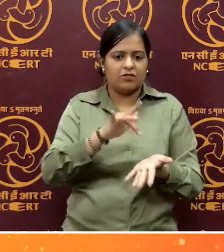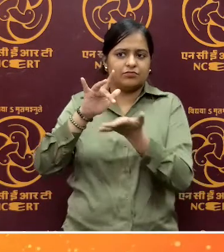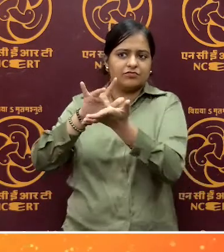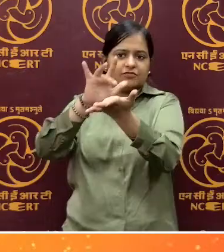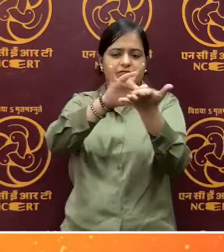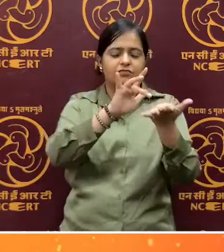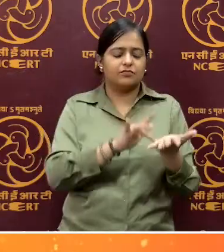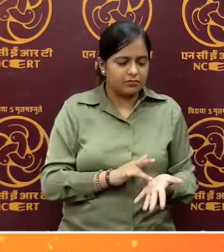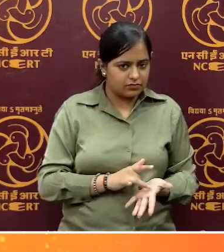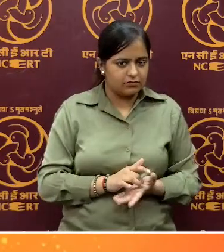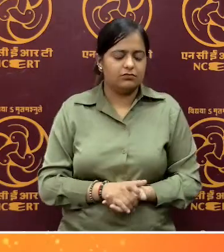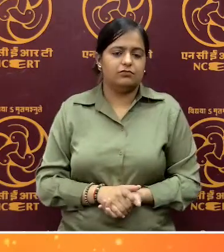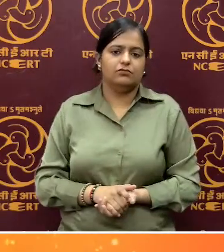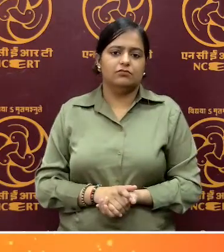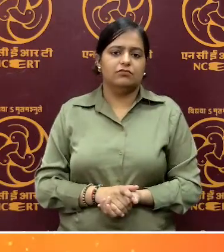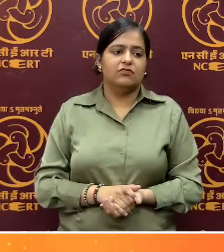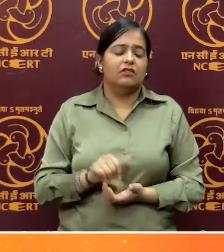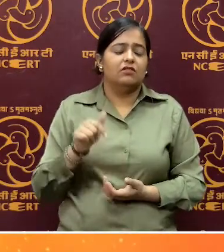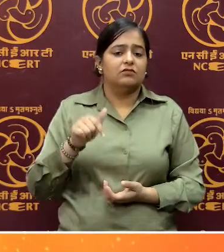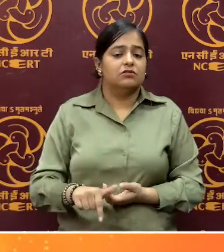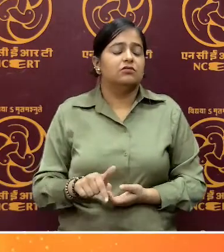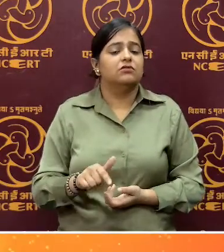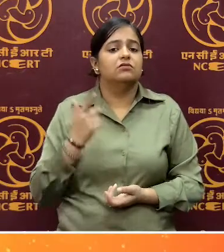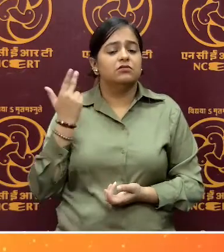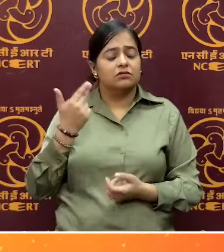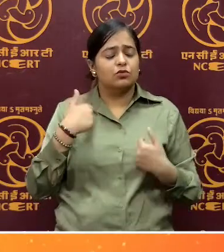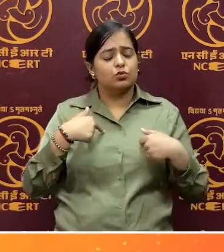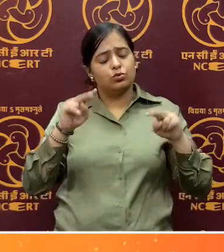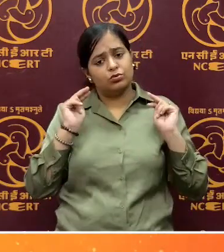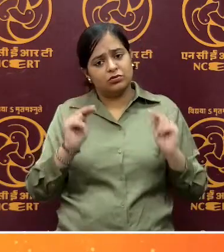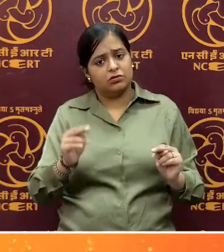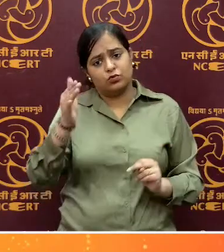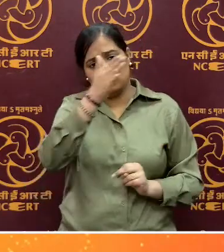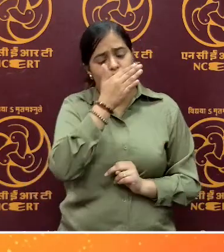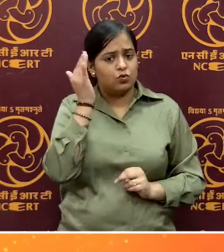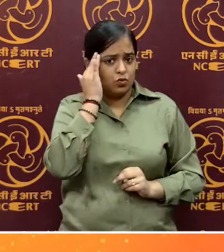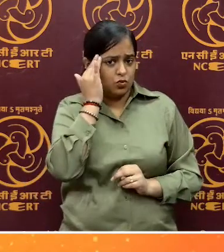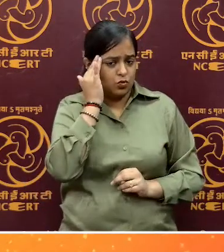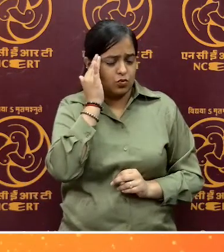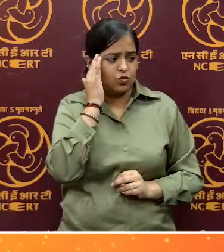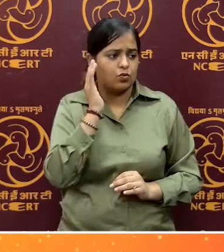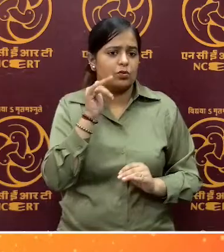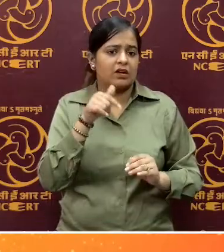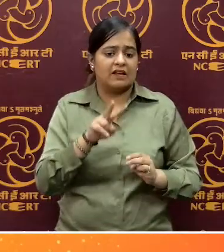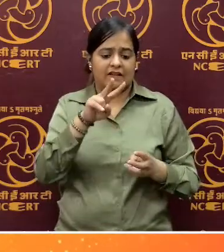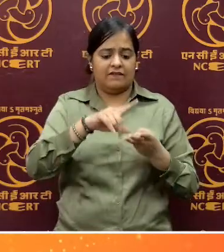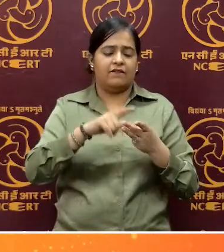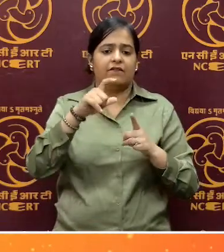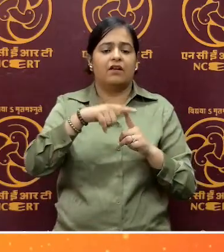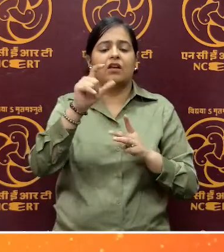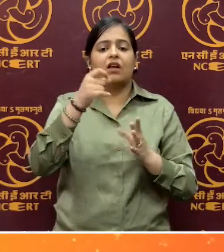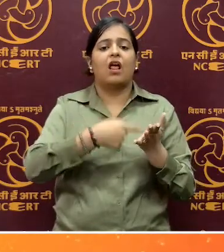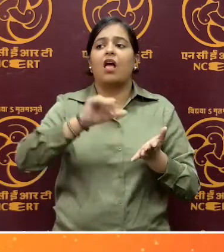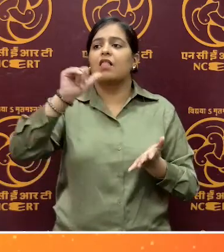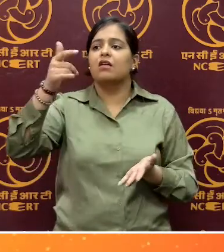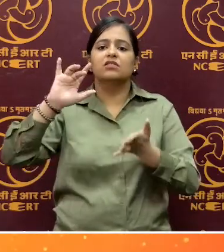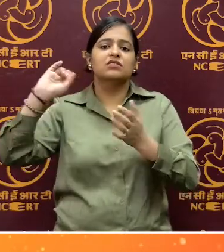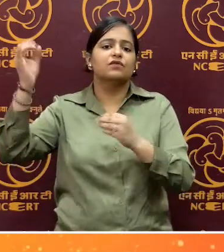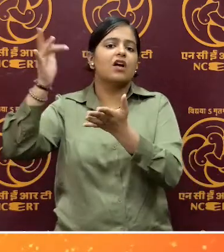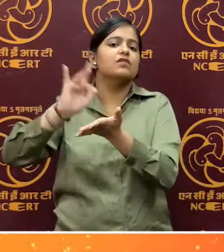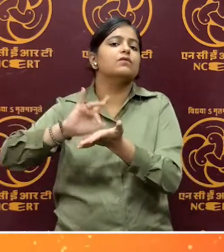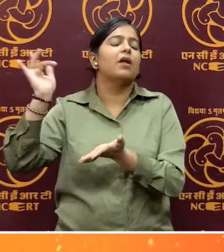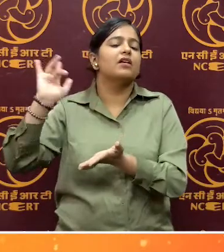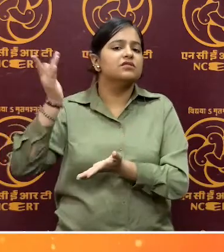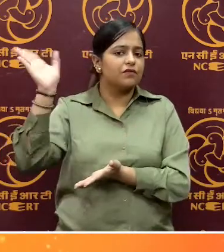been taken up. So for that we need to know from where the other vector starts from. So that means